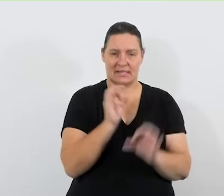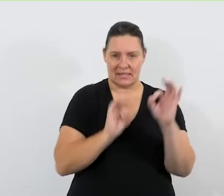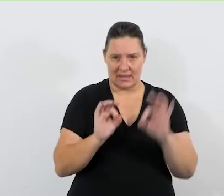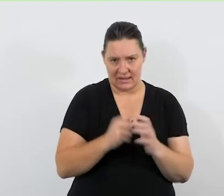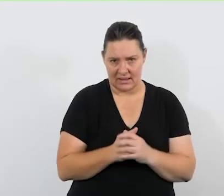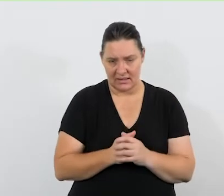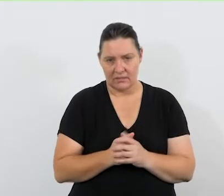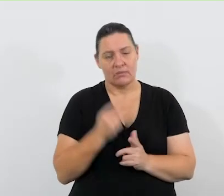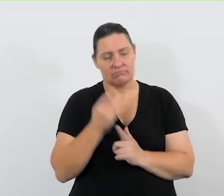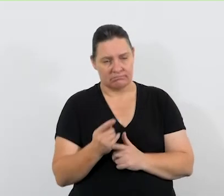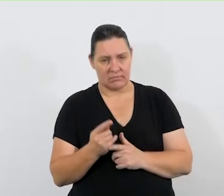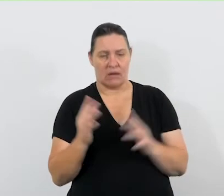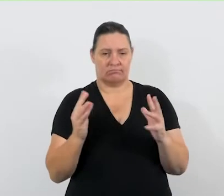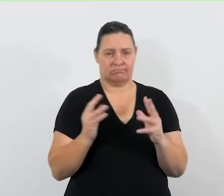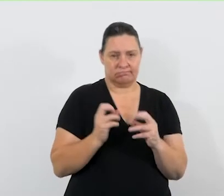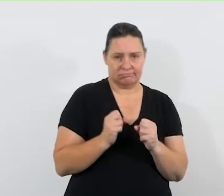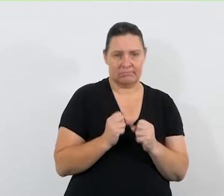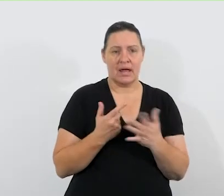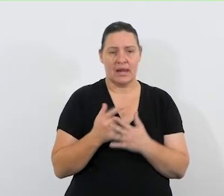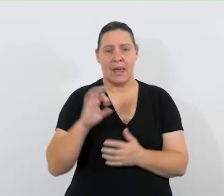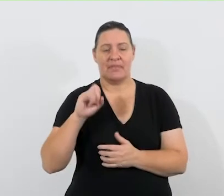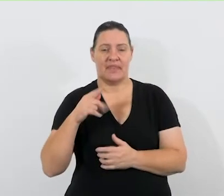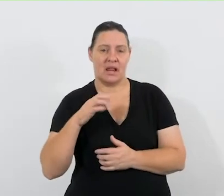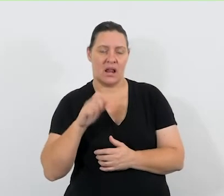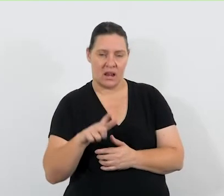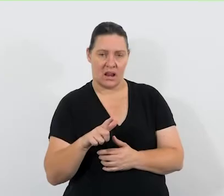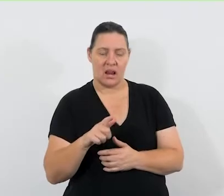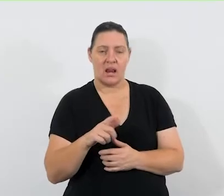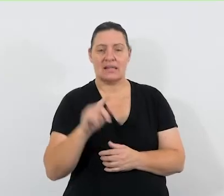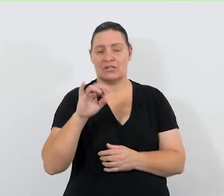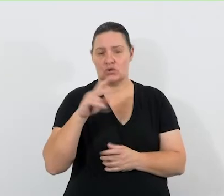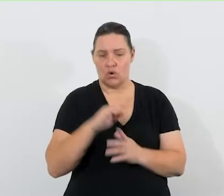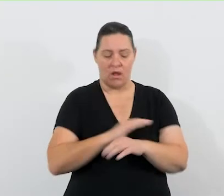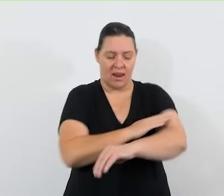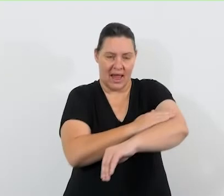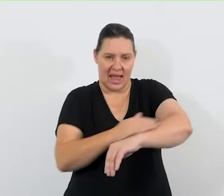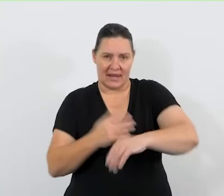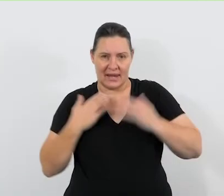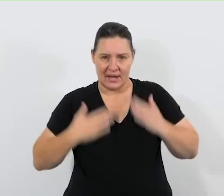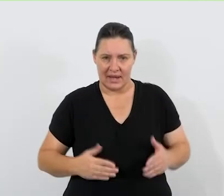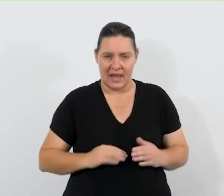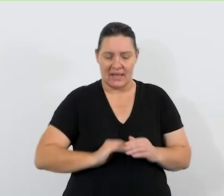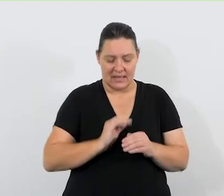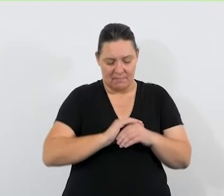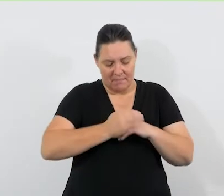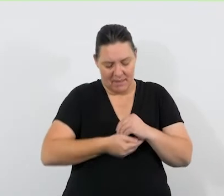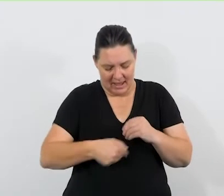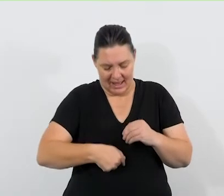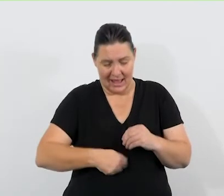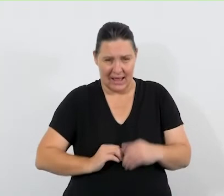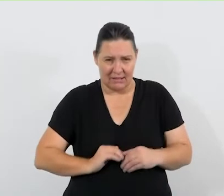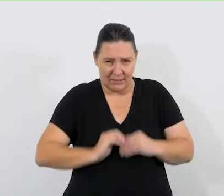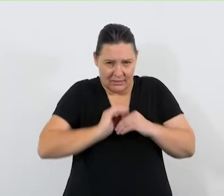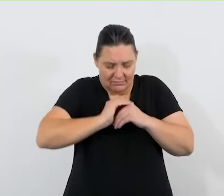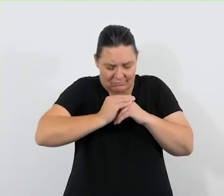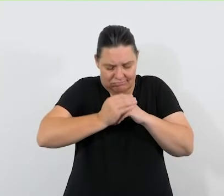your muscle cells, to make it contract, and epithelial tissue, which lines up the inside of the